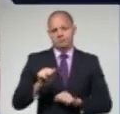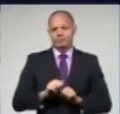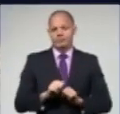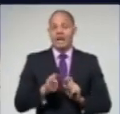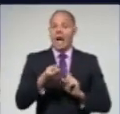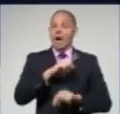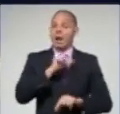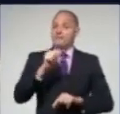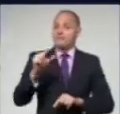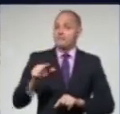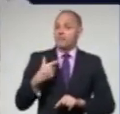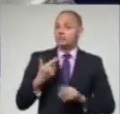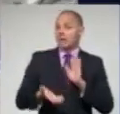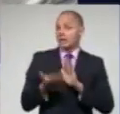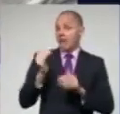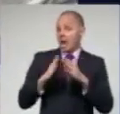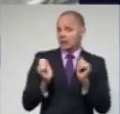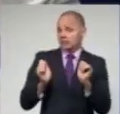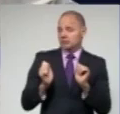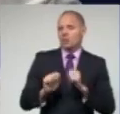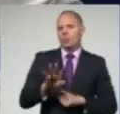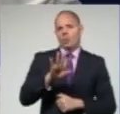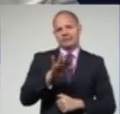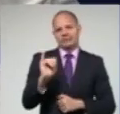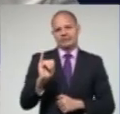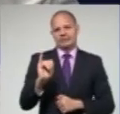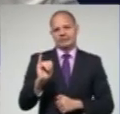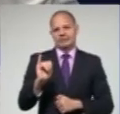Ávila. Thus, it accounts for